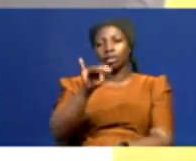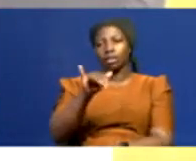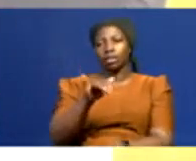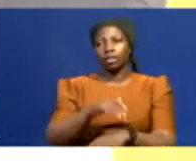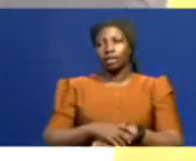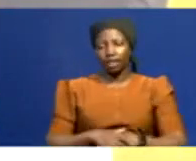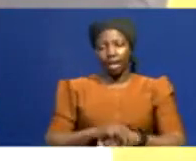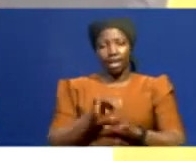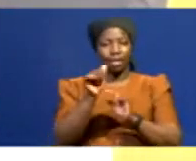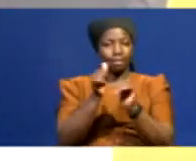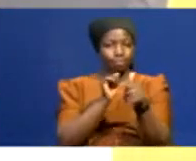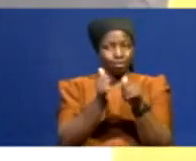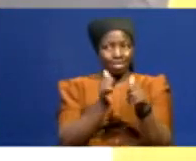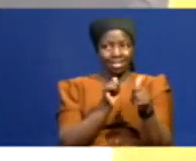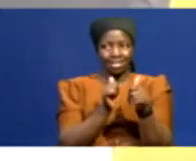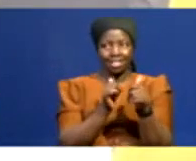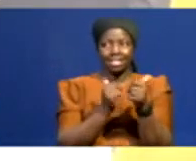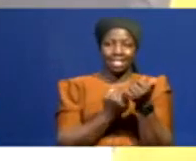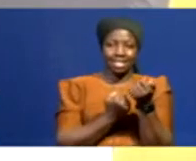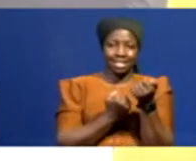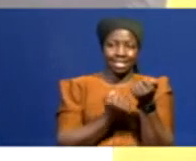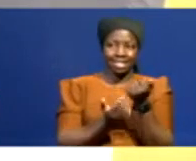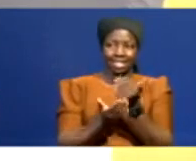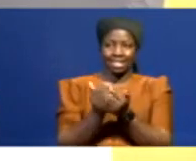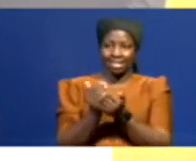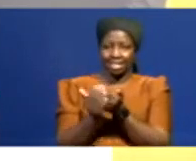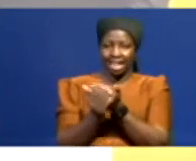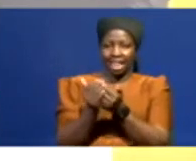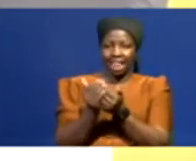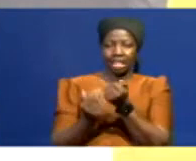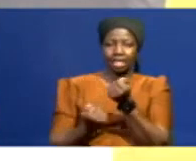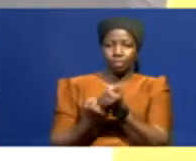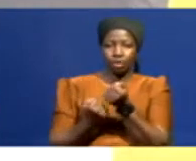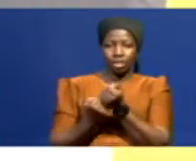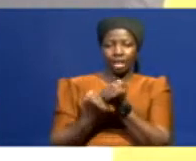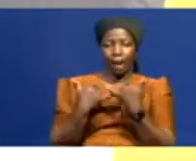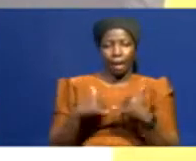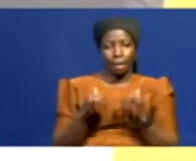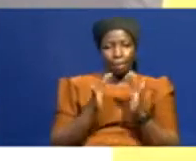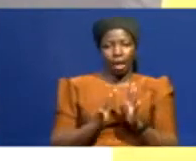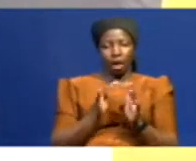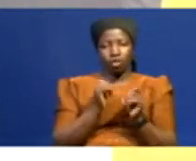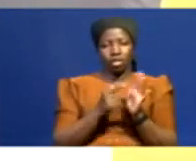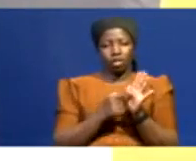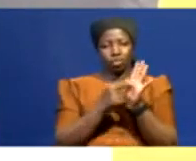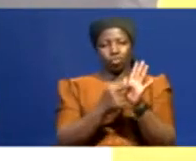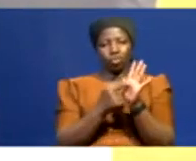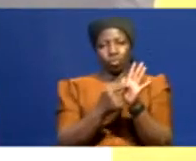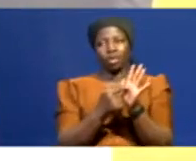nurtures a player all round. That is discipline-wise,